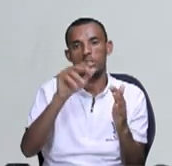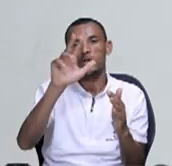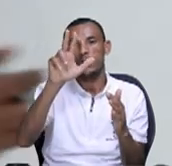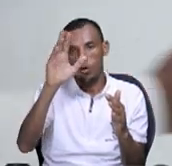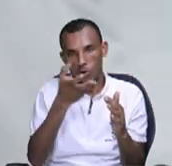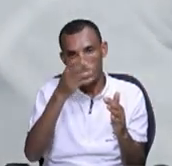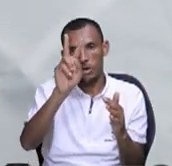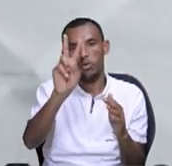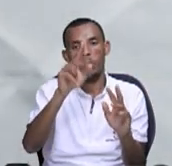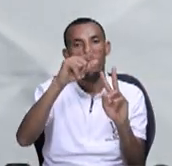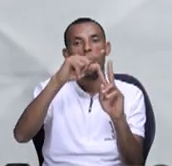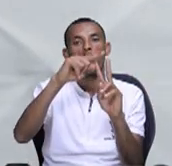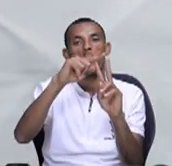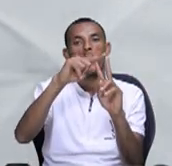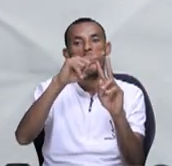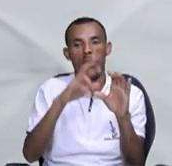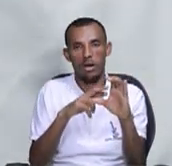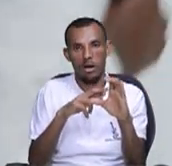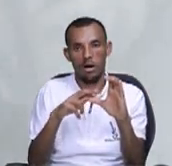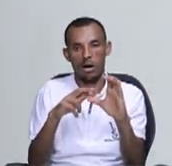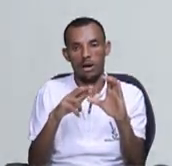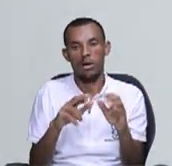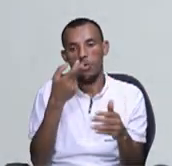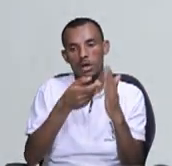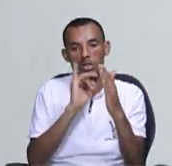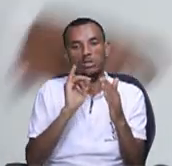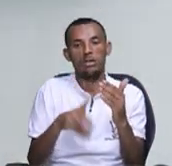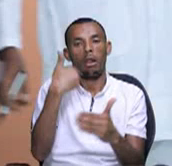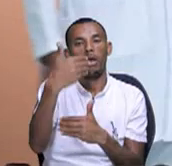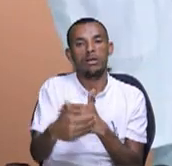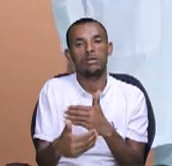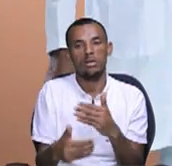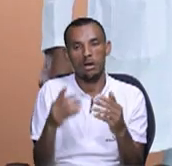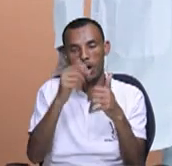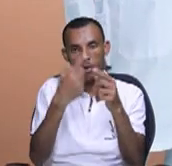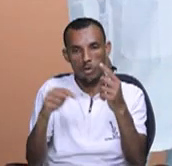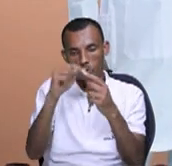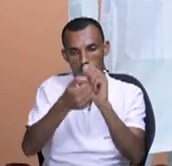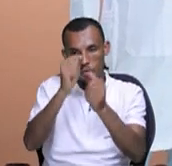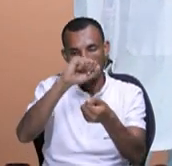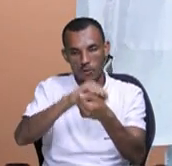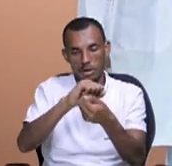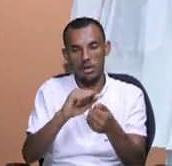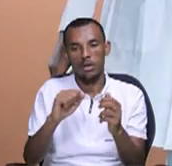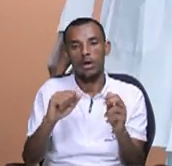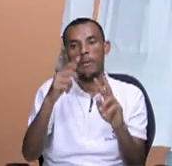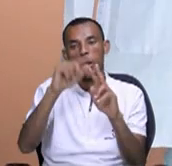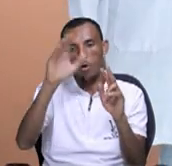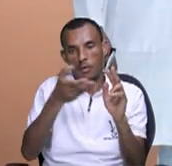2 pi rad. What is the next one? How to convert pi over 3